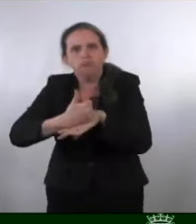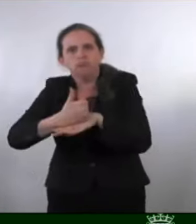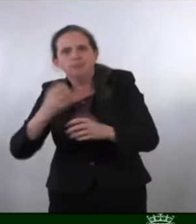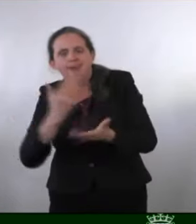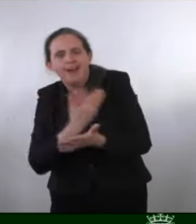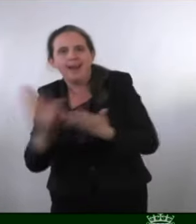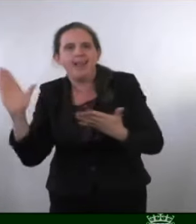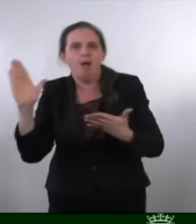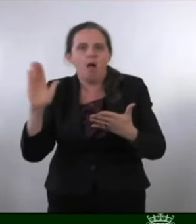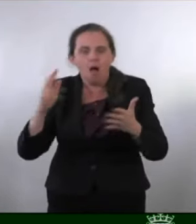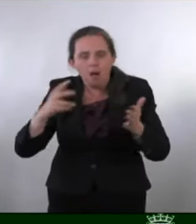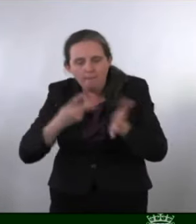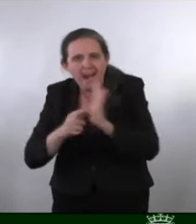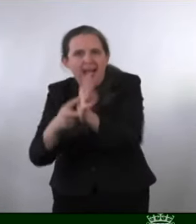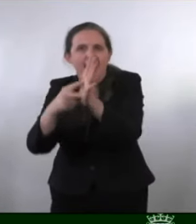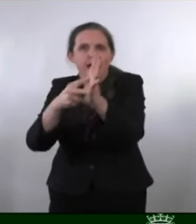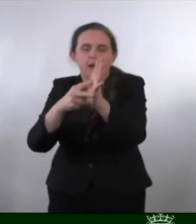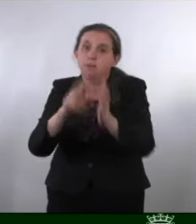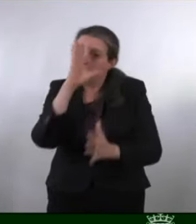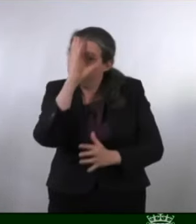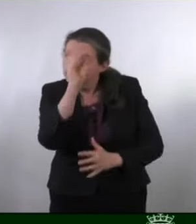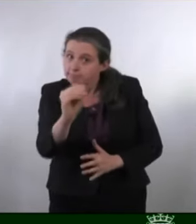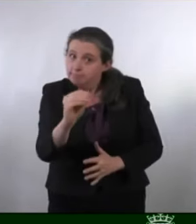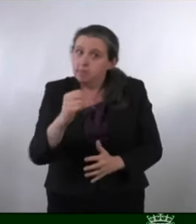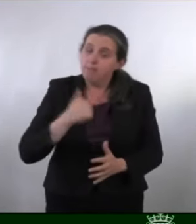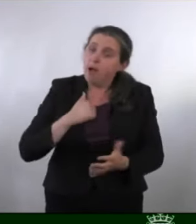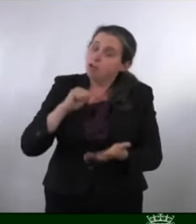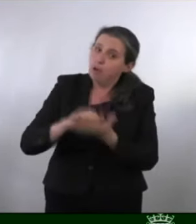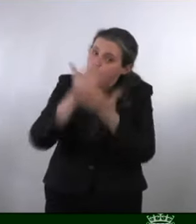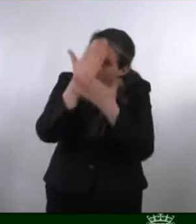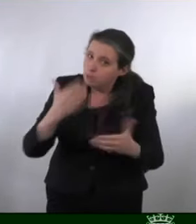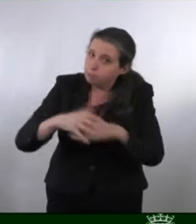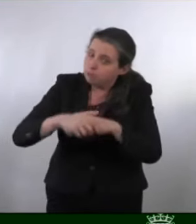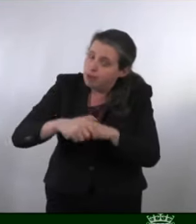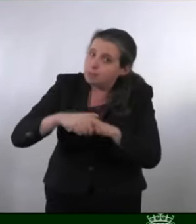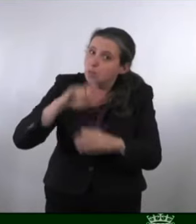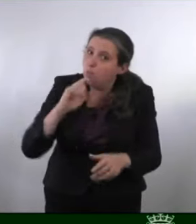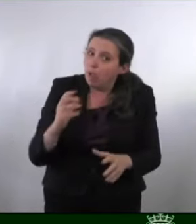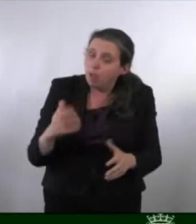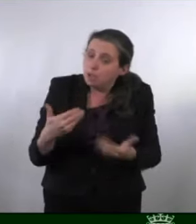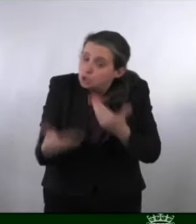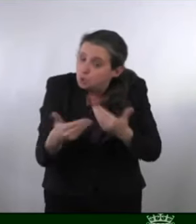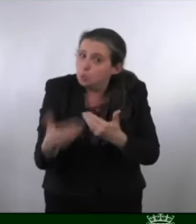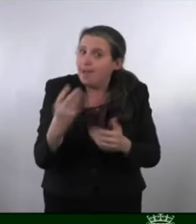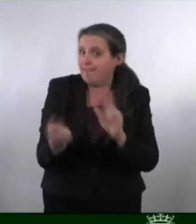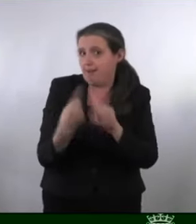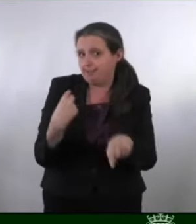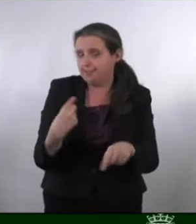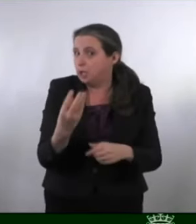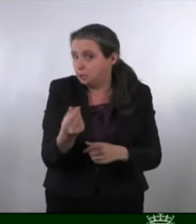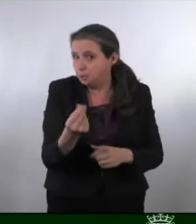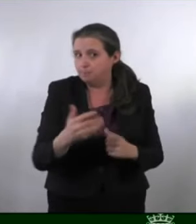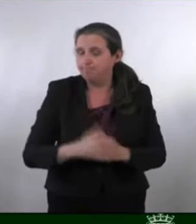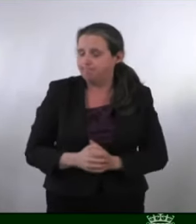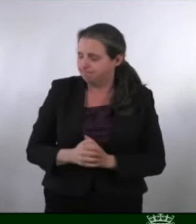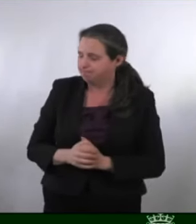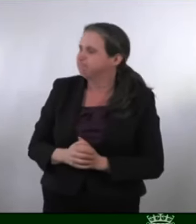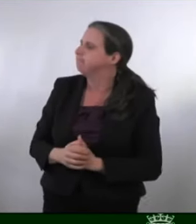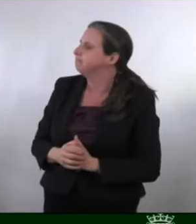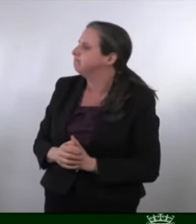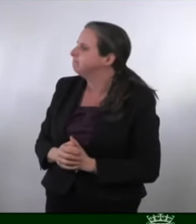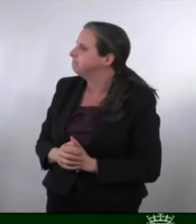honourable friend won't have to wait very long to get an answer. I head up to Scotland with Stuart C. MacDonald. Stuart